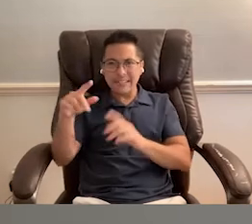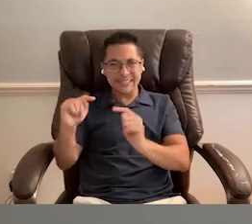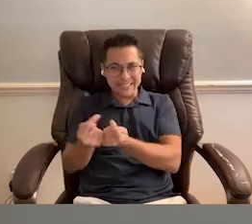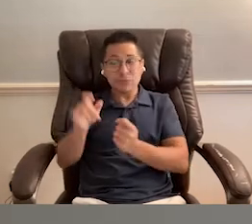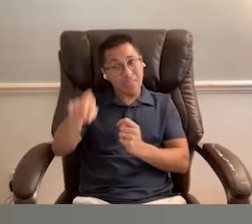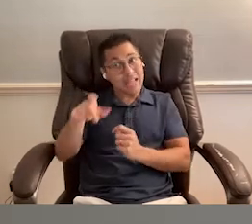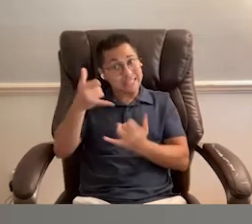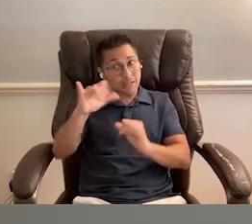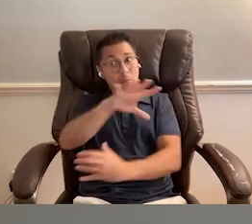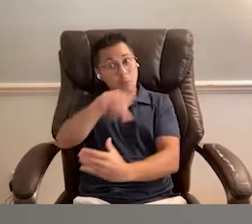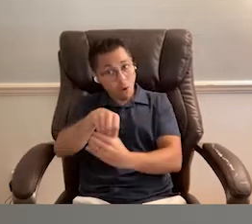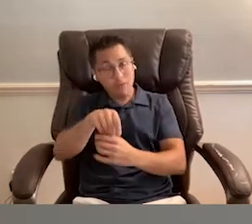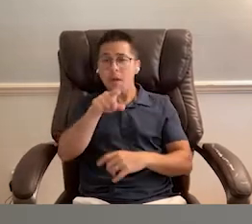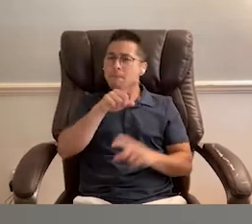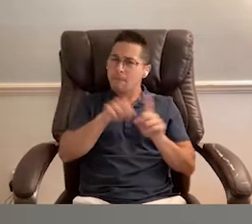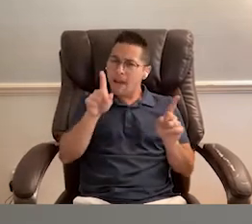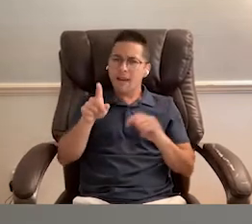has to be part of it, but you better